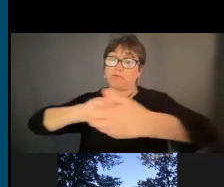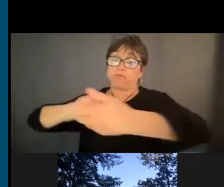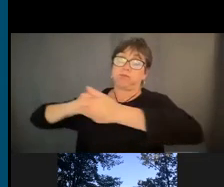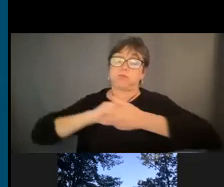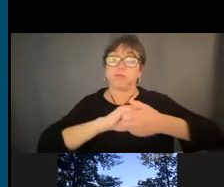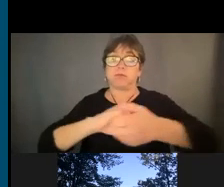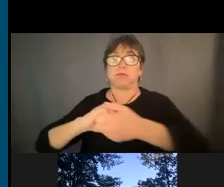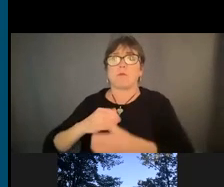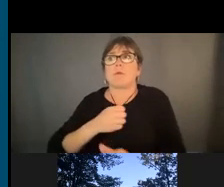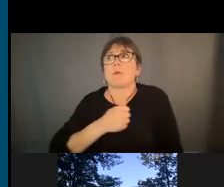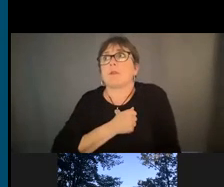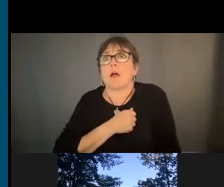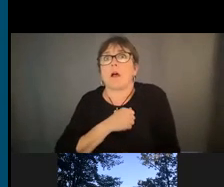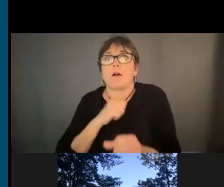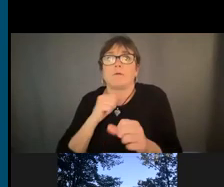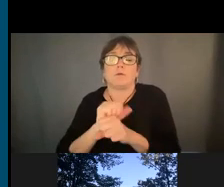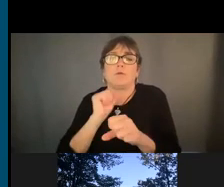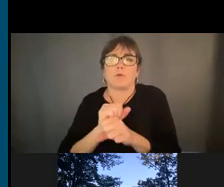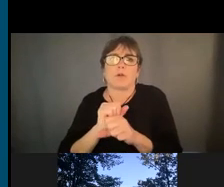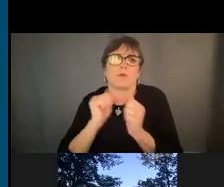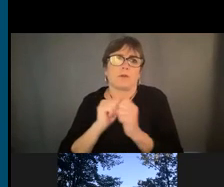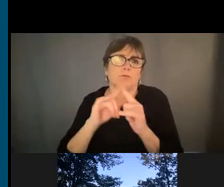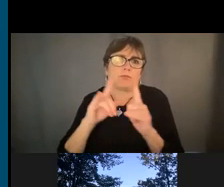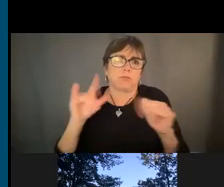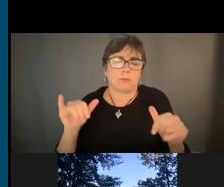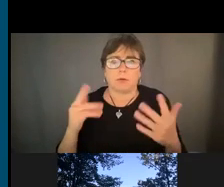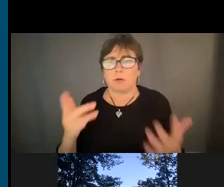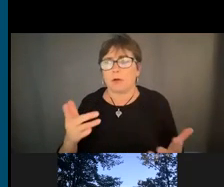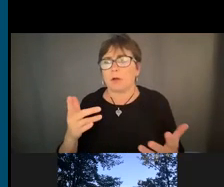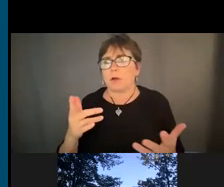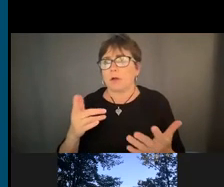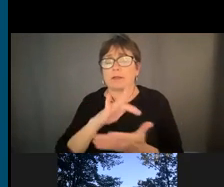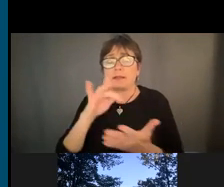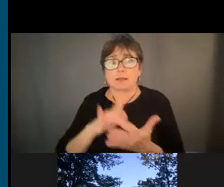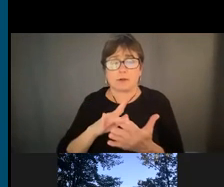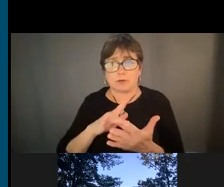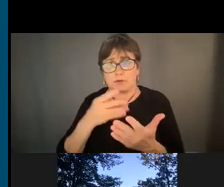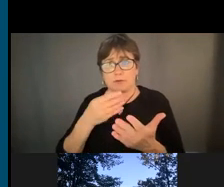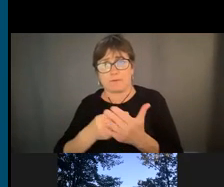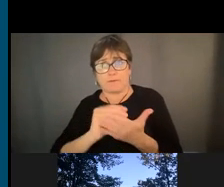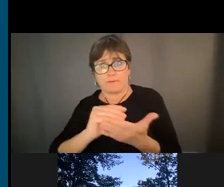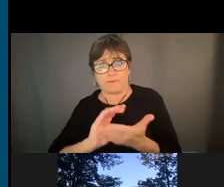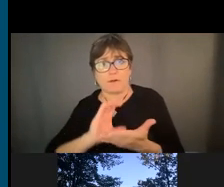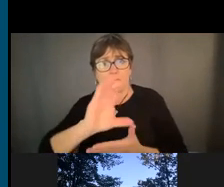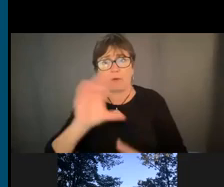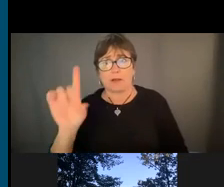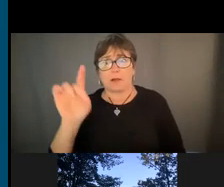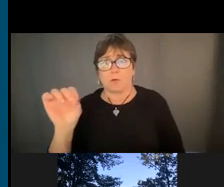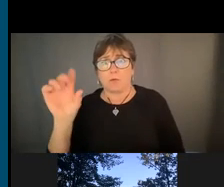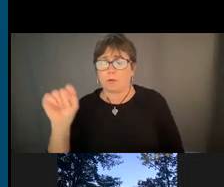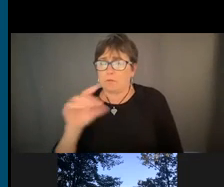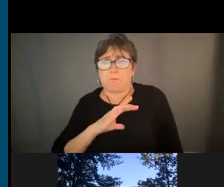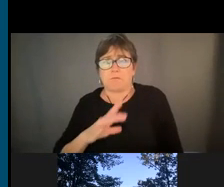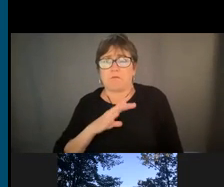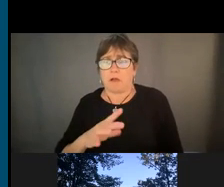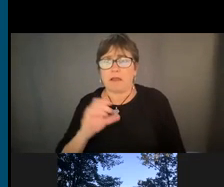with groups such as centers funded by the U.S. Department of Transportation. However, I think that we